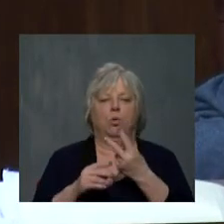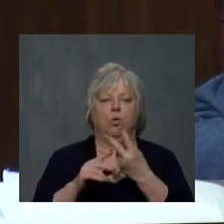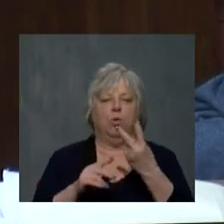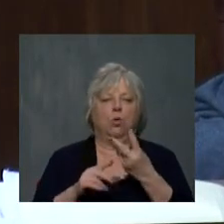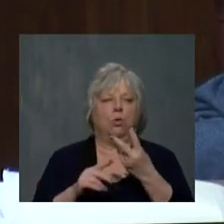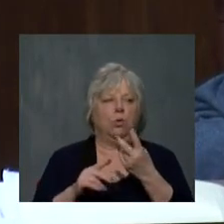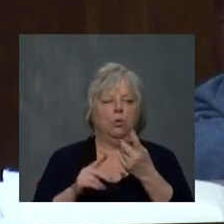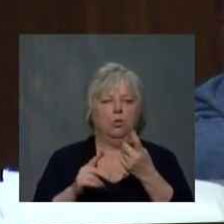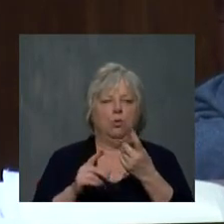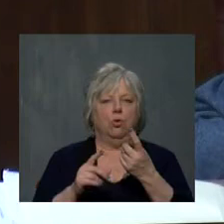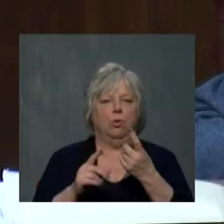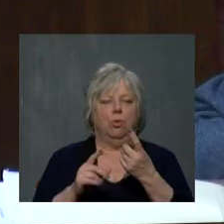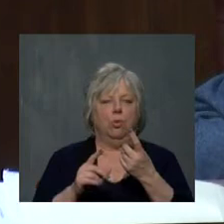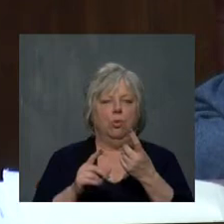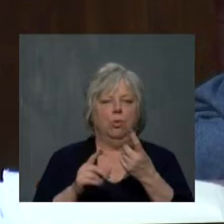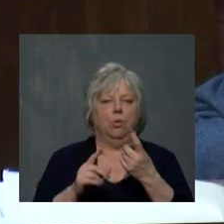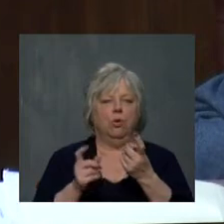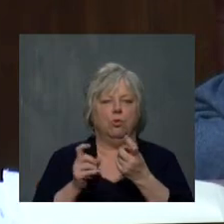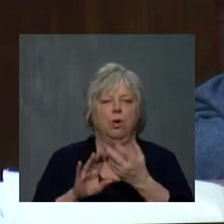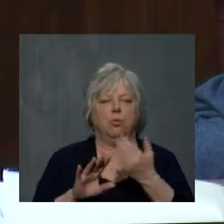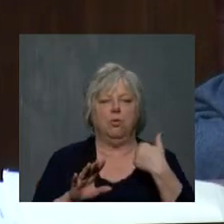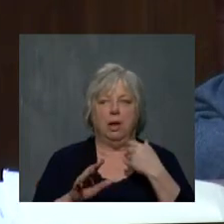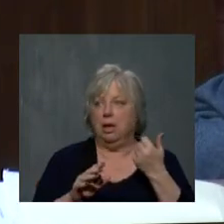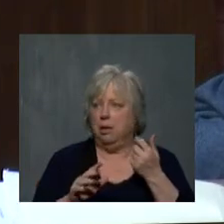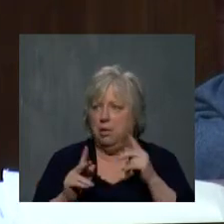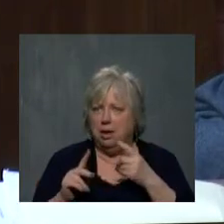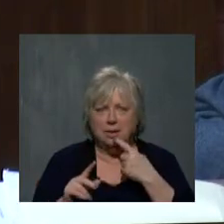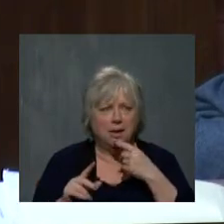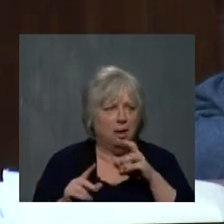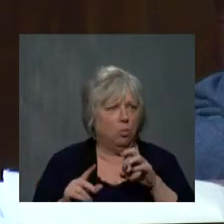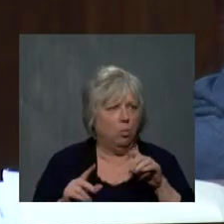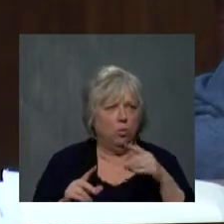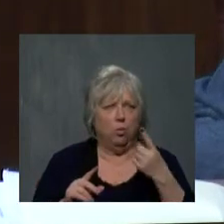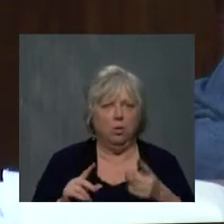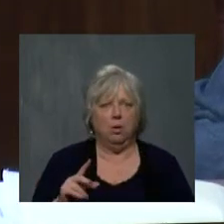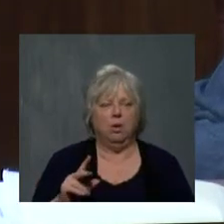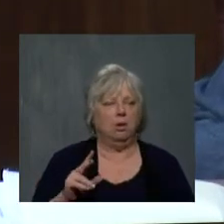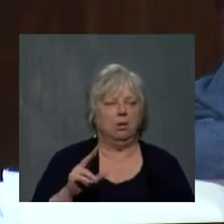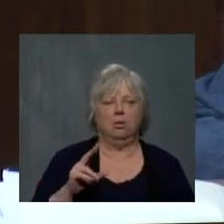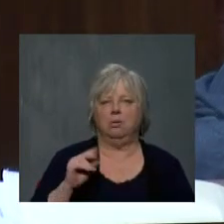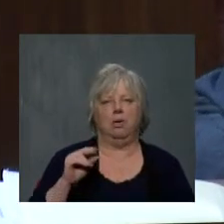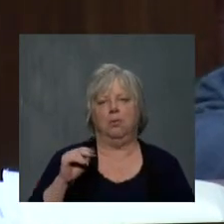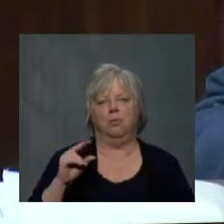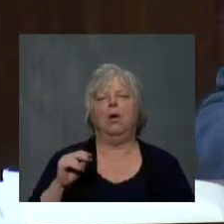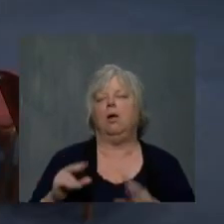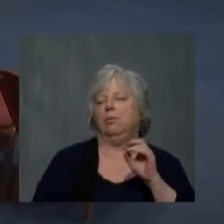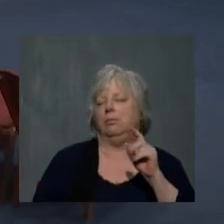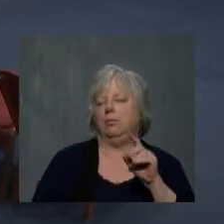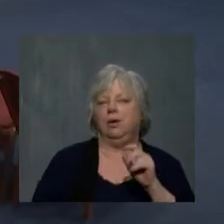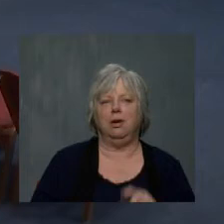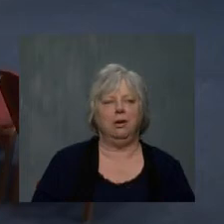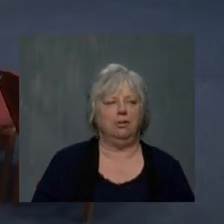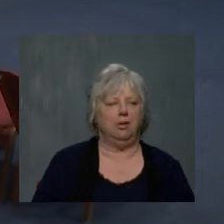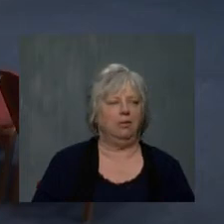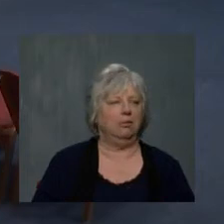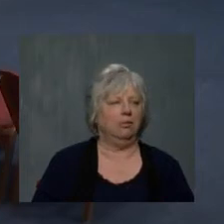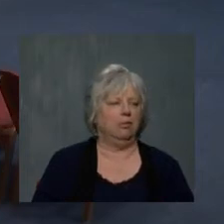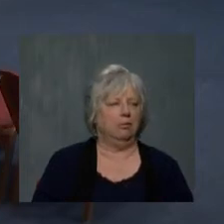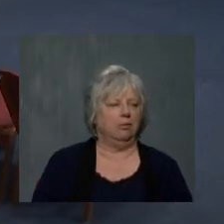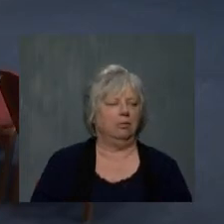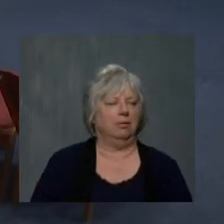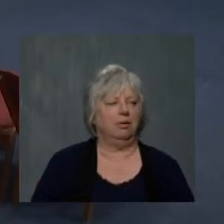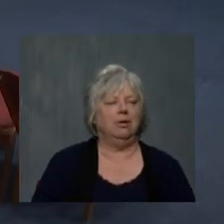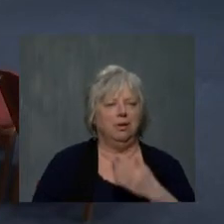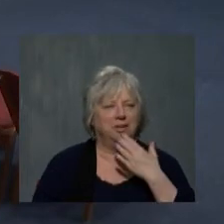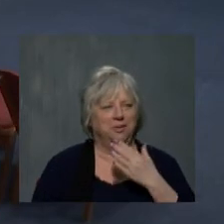1? Did I understand anybody to say Ward 1? No, ma'am. Okay. Thank you. You're welcome.